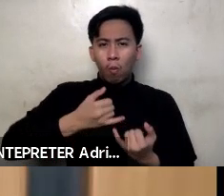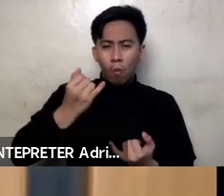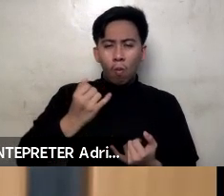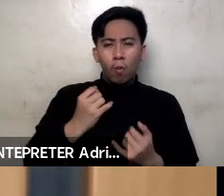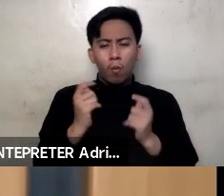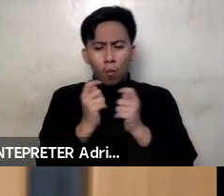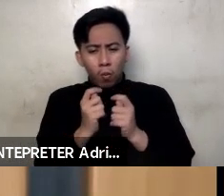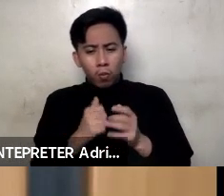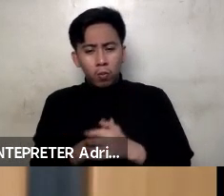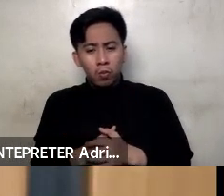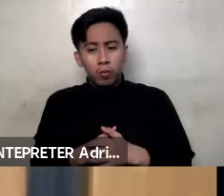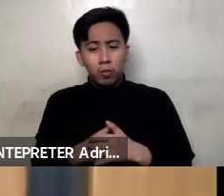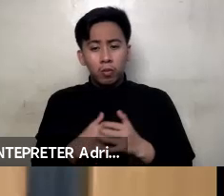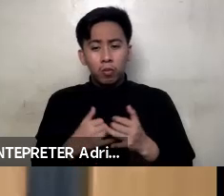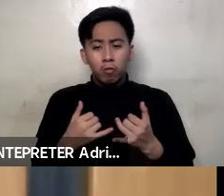2019 to